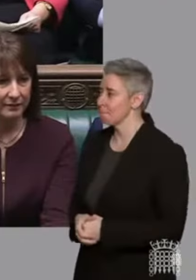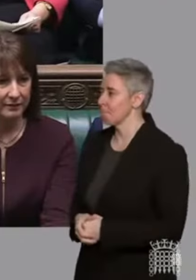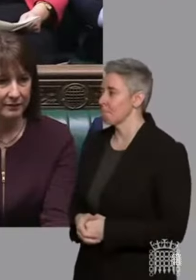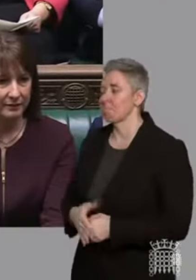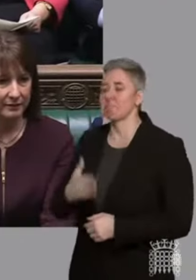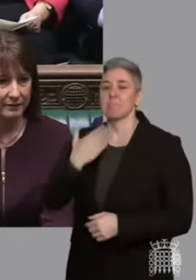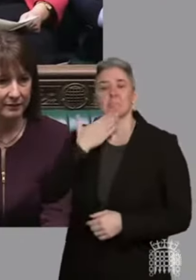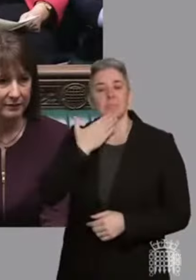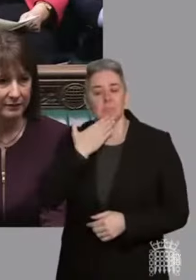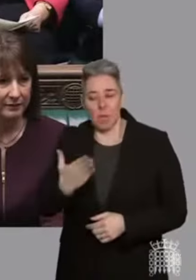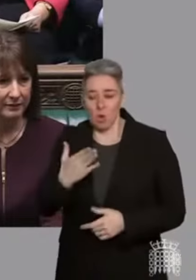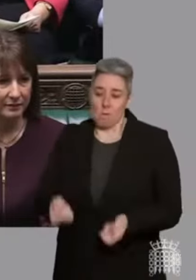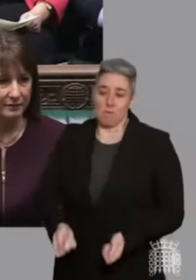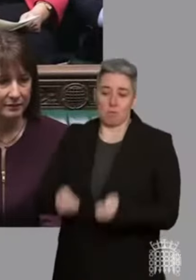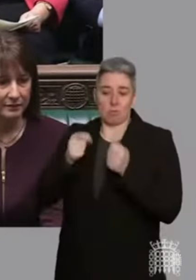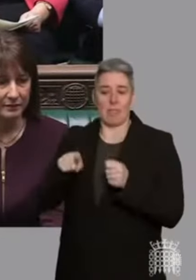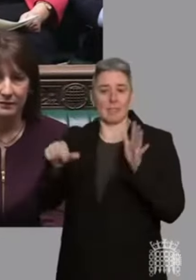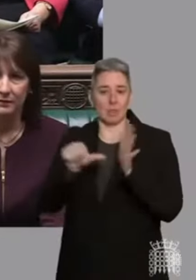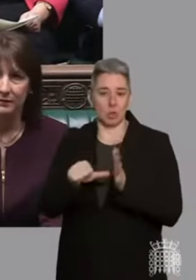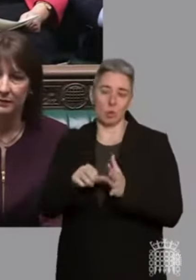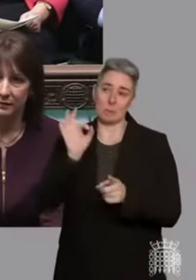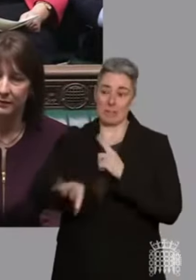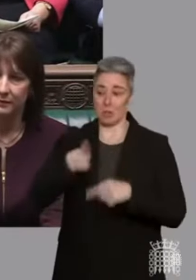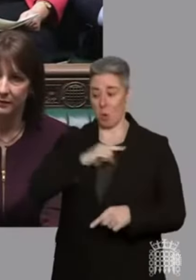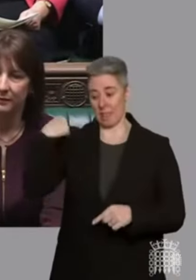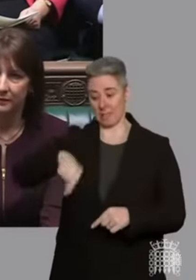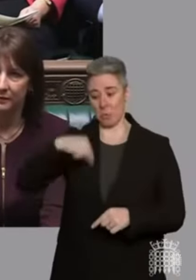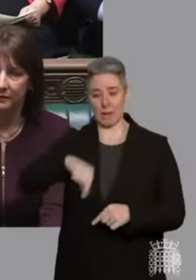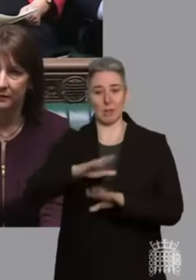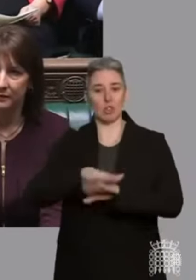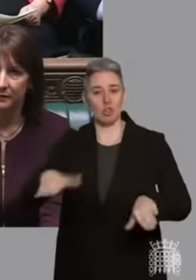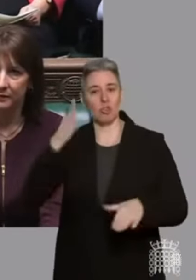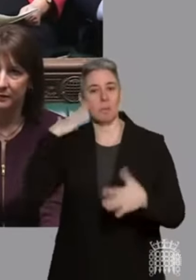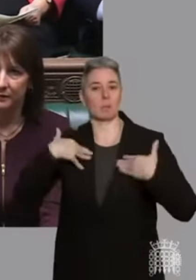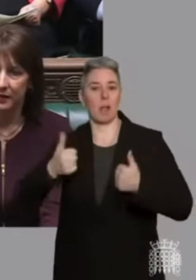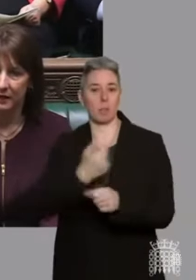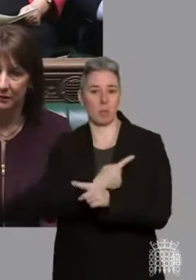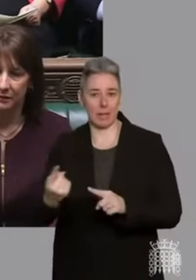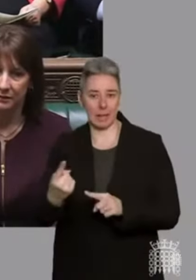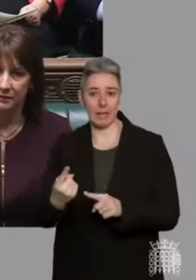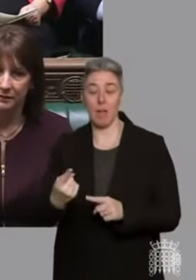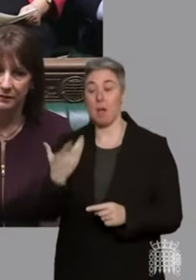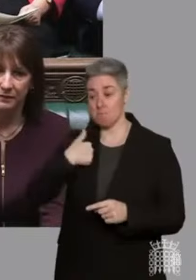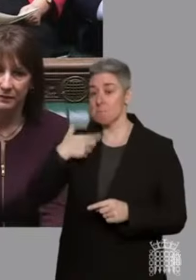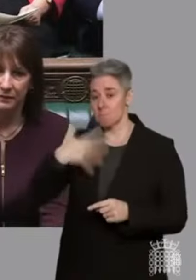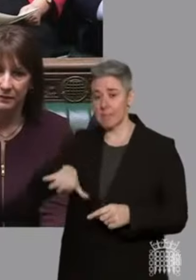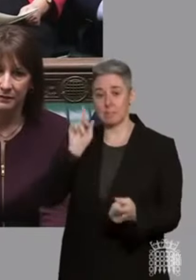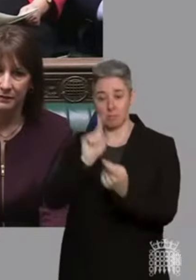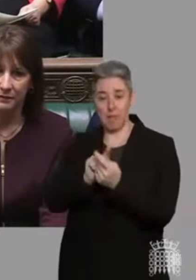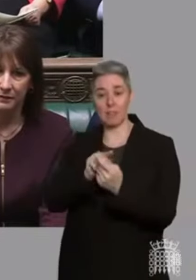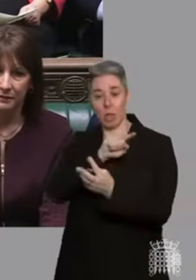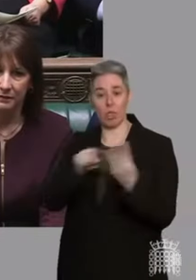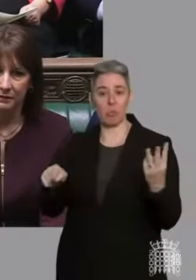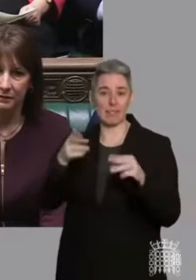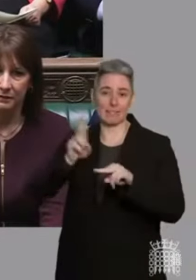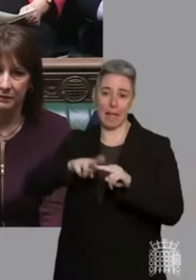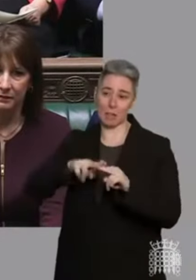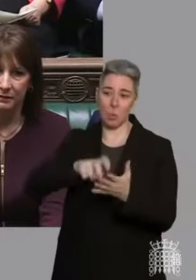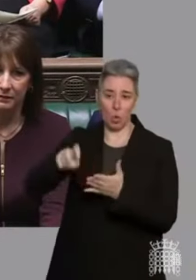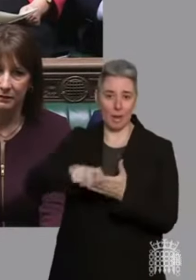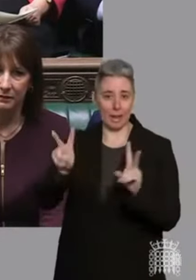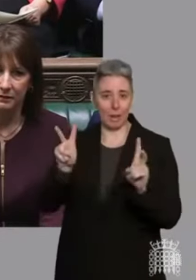I have met the 3 dads walking. They're inspirational, their courage is extraordinary, and as the father of young